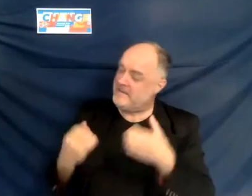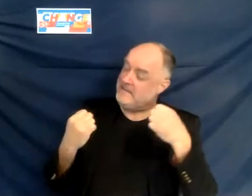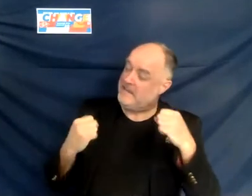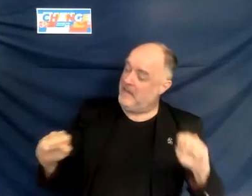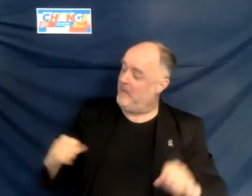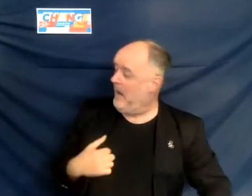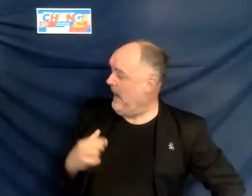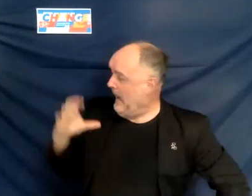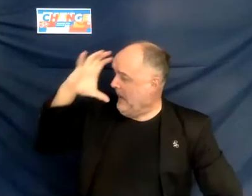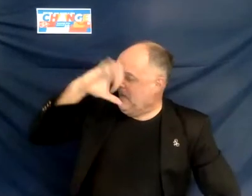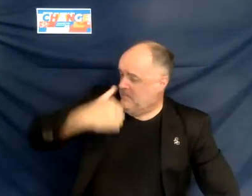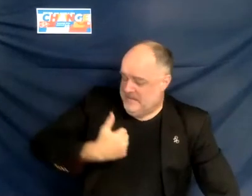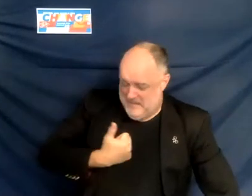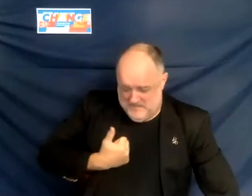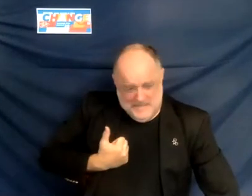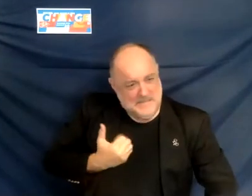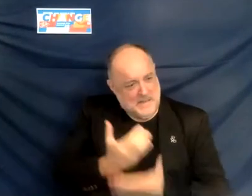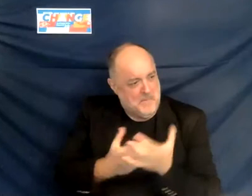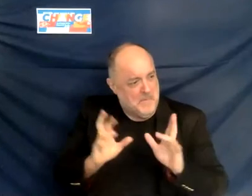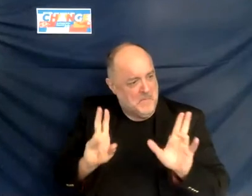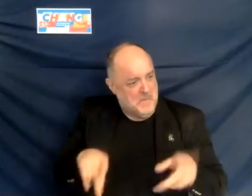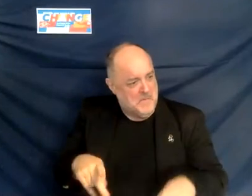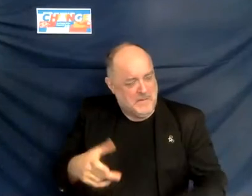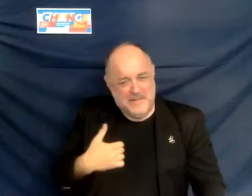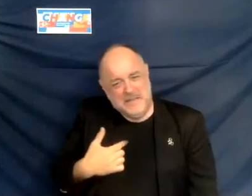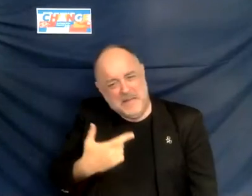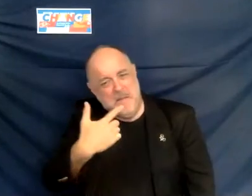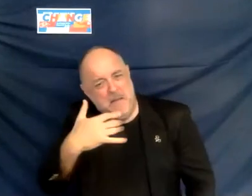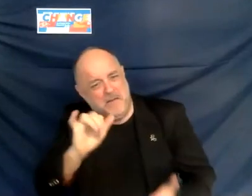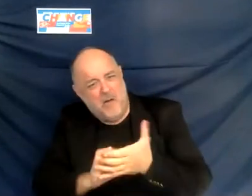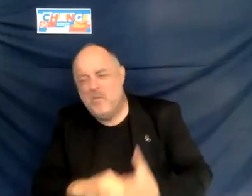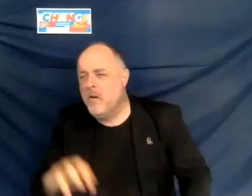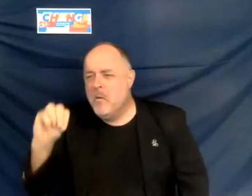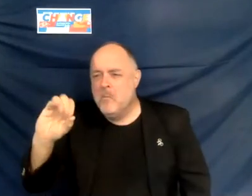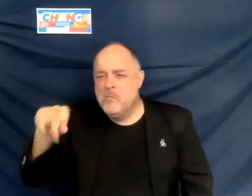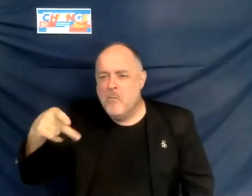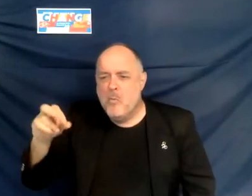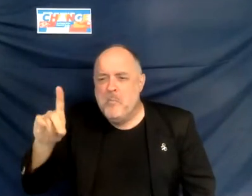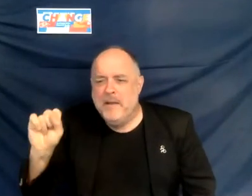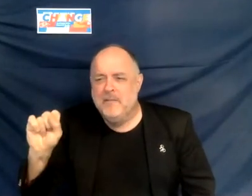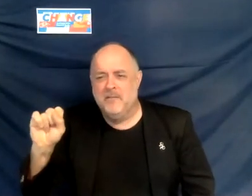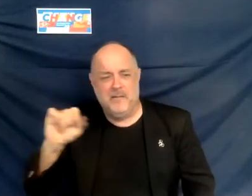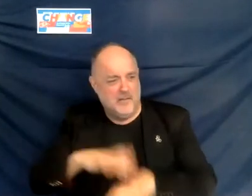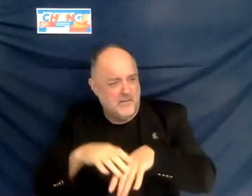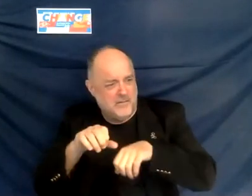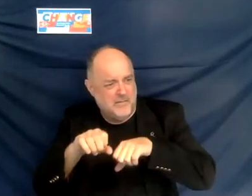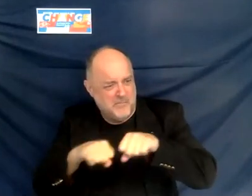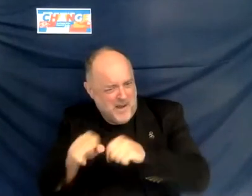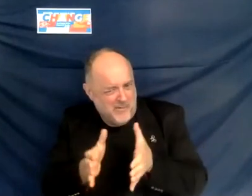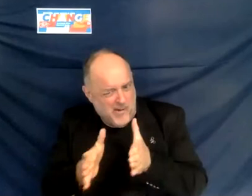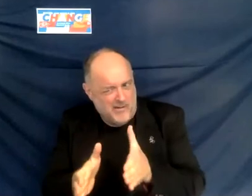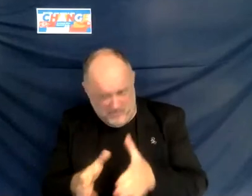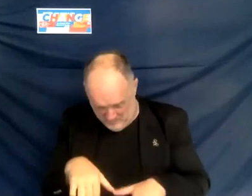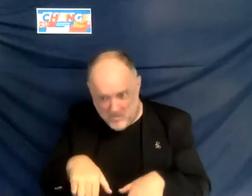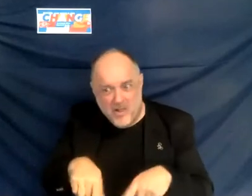guess, a couple of people noted, and you said something about it, Melissa, about the mopeds in the cycle tracks. It seems like, so they are